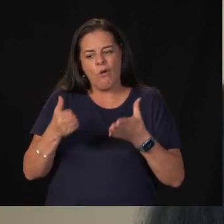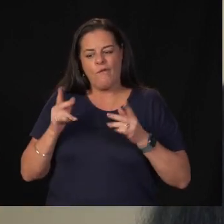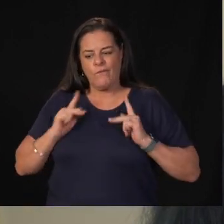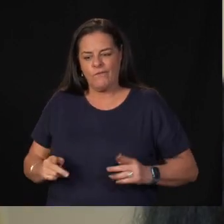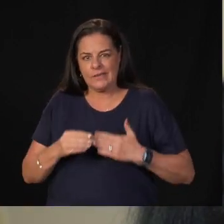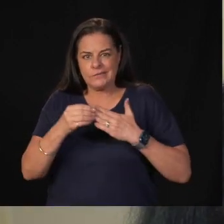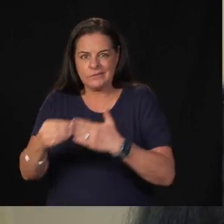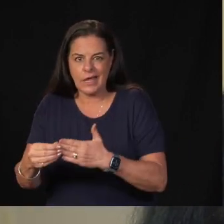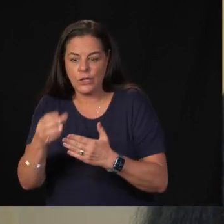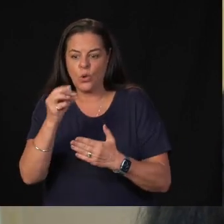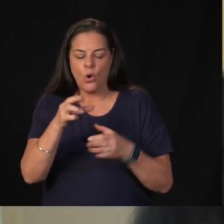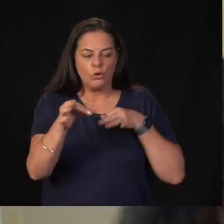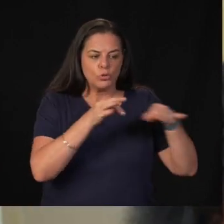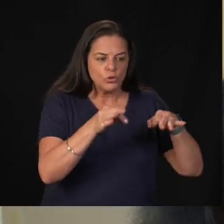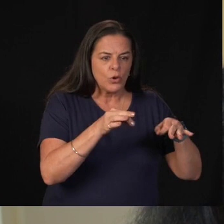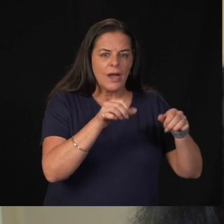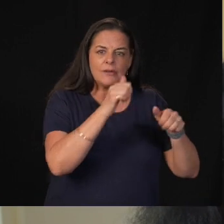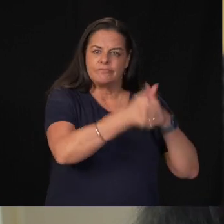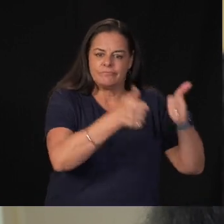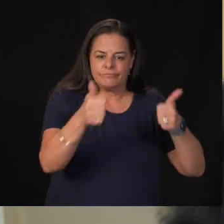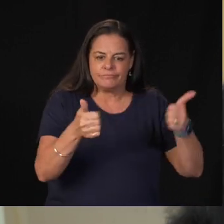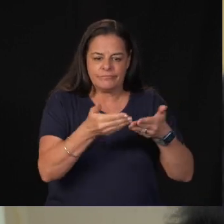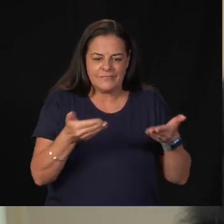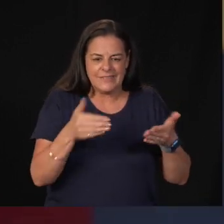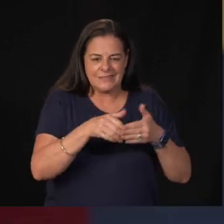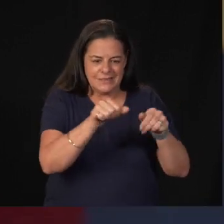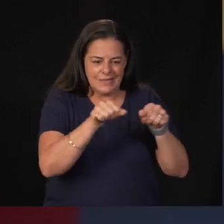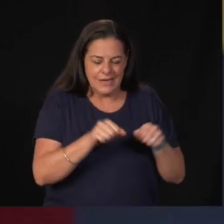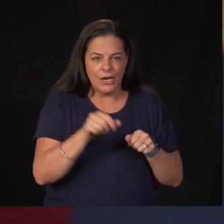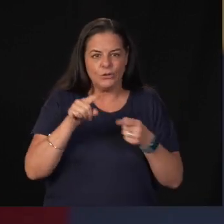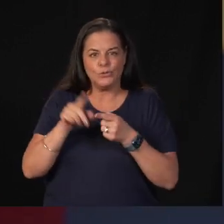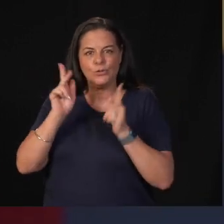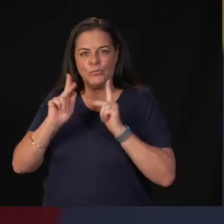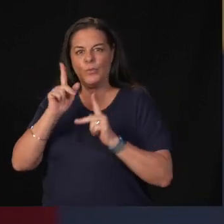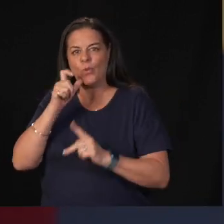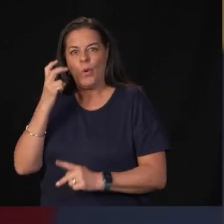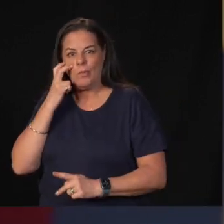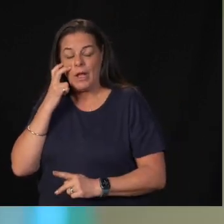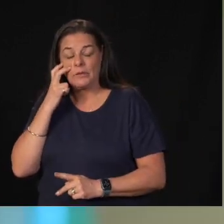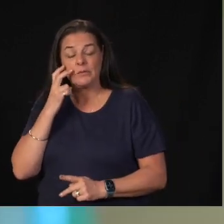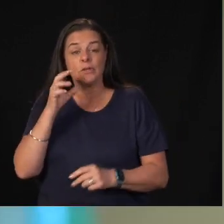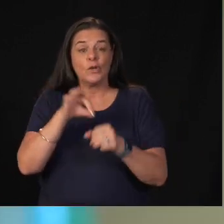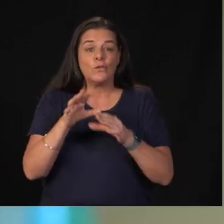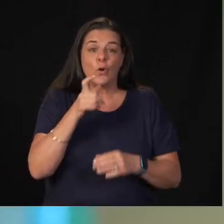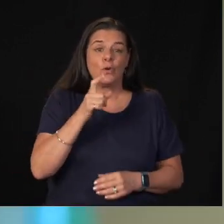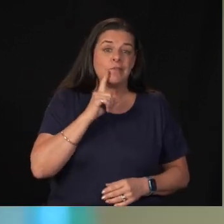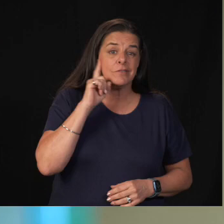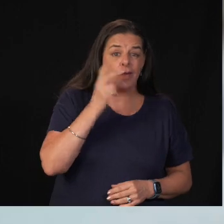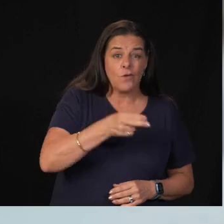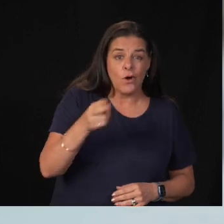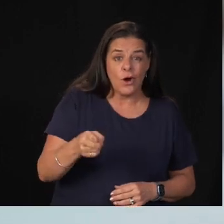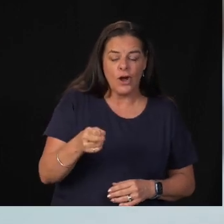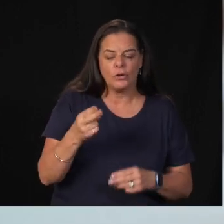or describing the layout of the polling area to voters who are blind. For voters who are deaf or hard of hearing, the use of lip